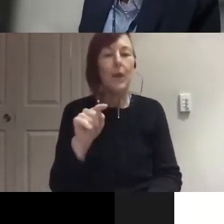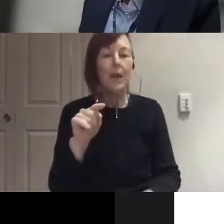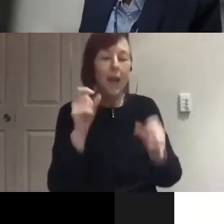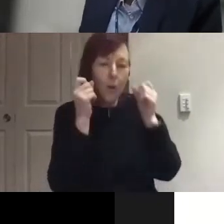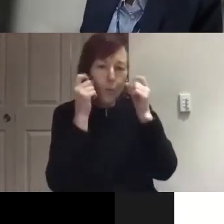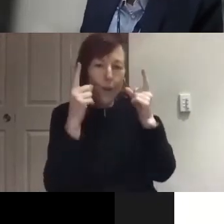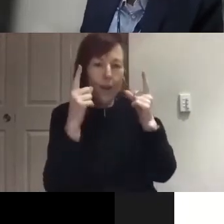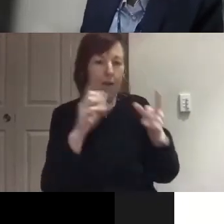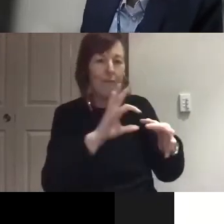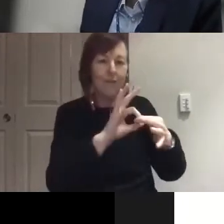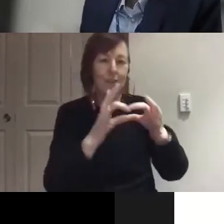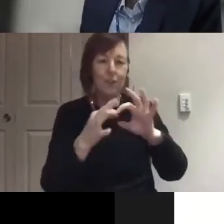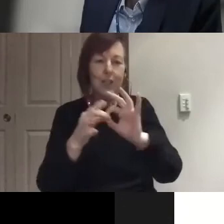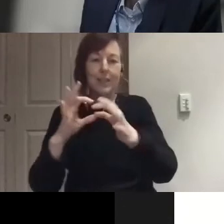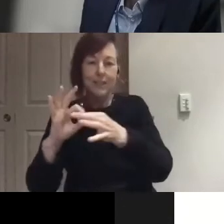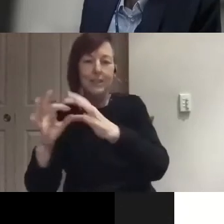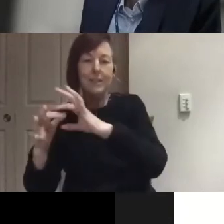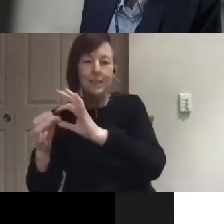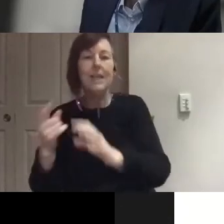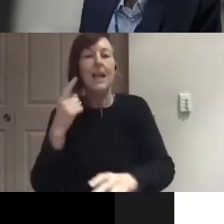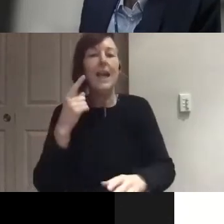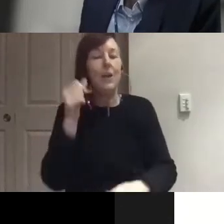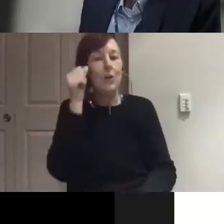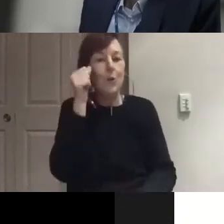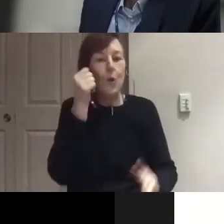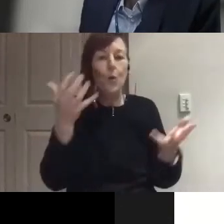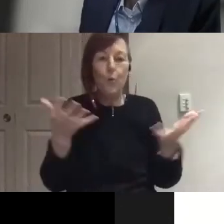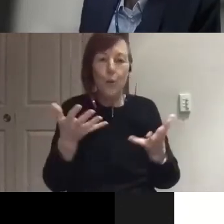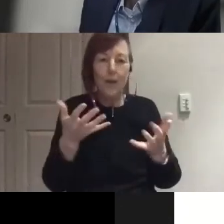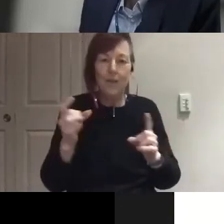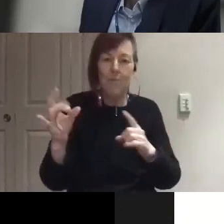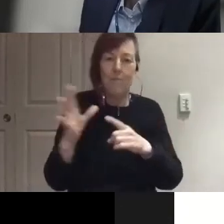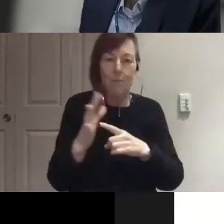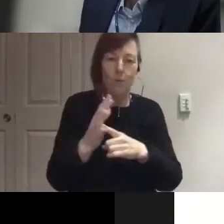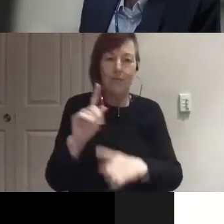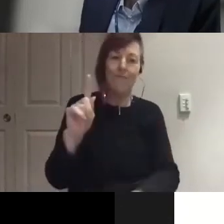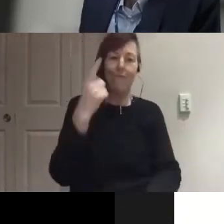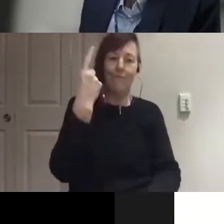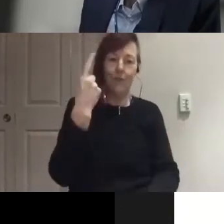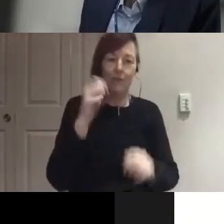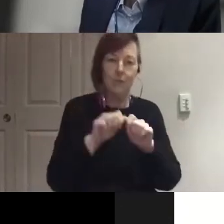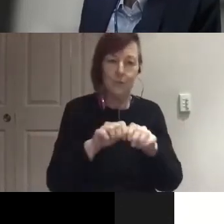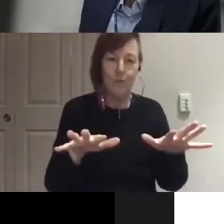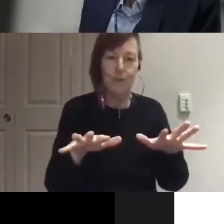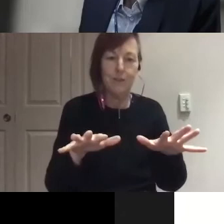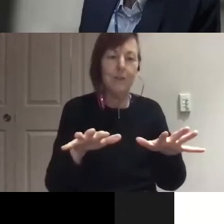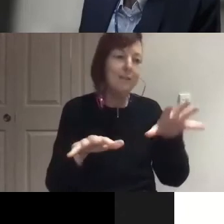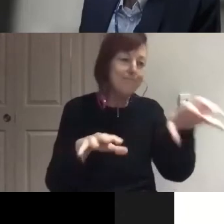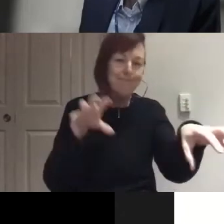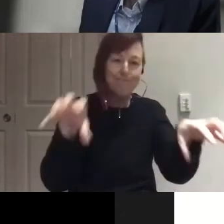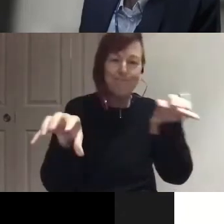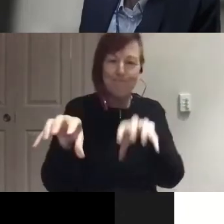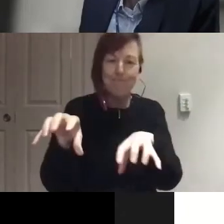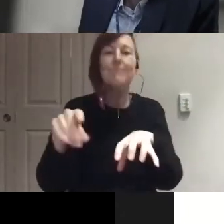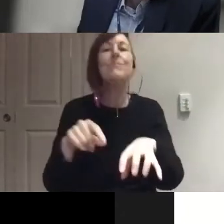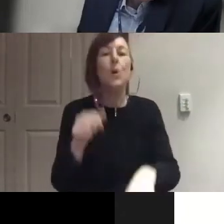the cases actually are, so that we can see how much spread has happened, and if we can pick that issue up, that people who are a friend of